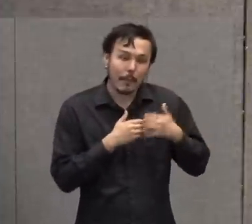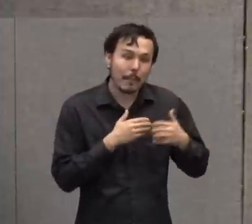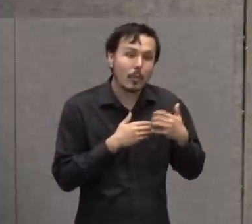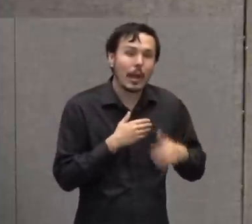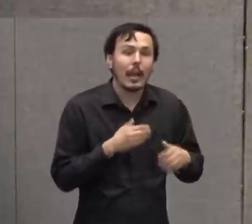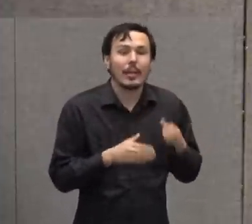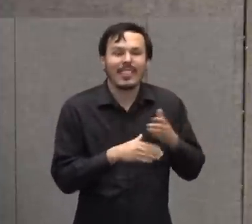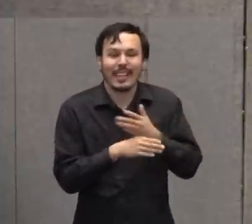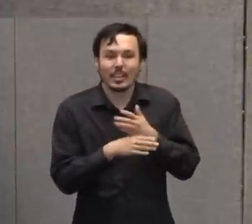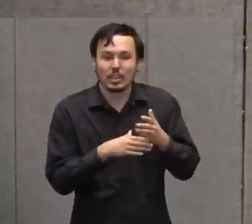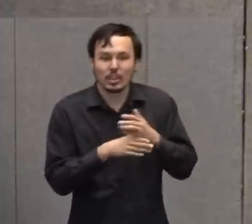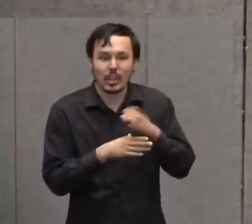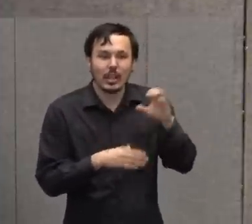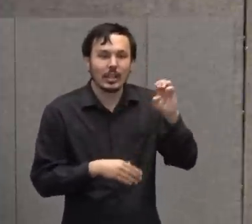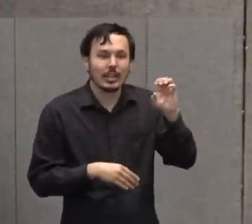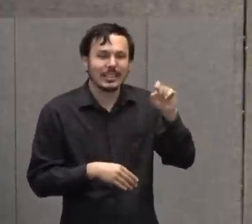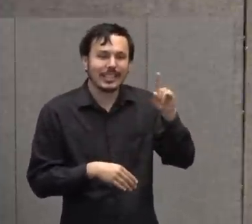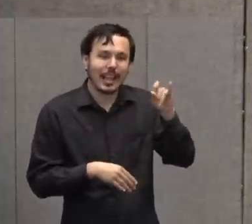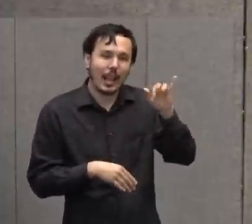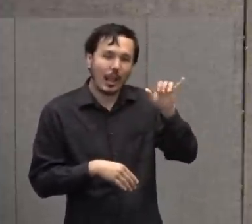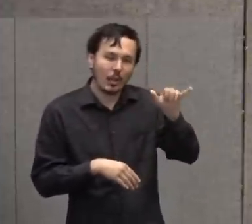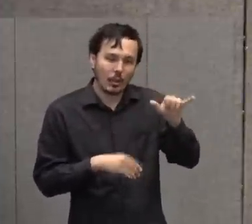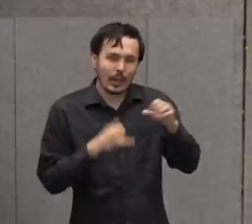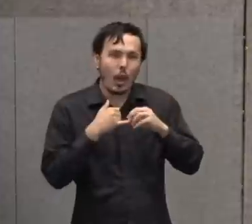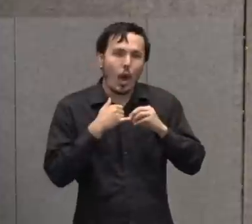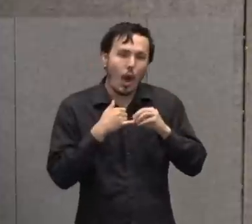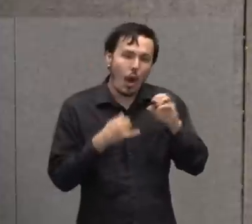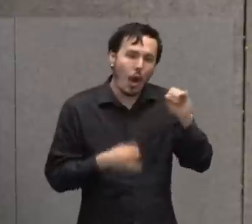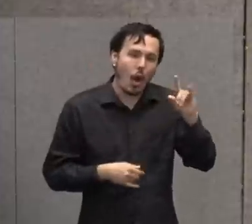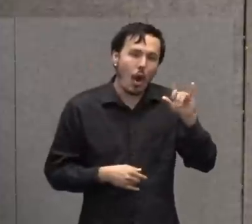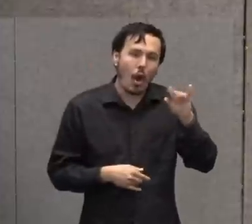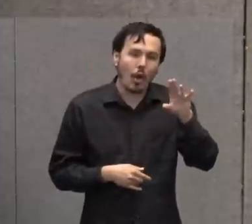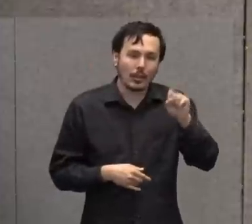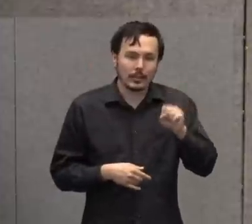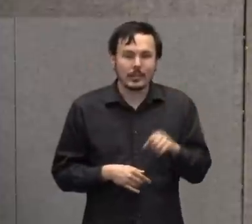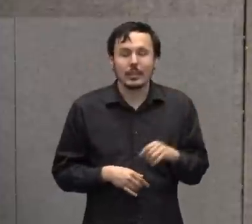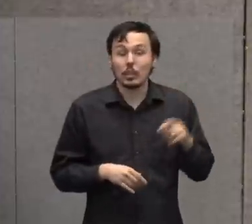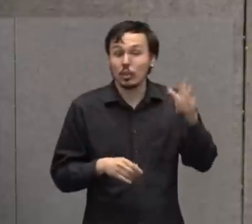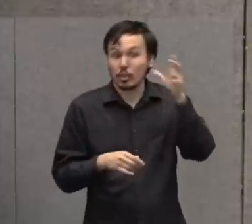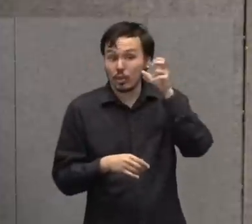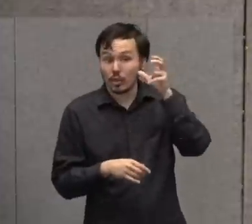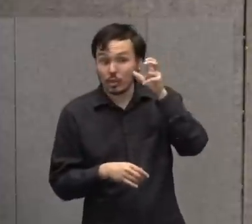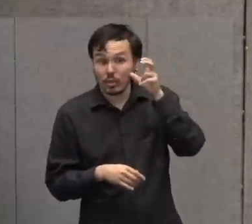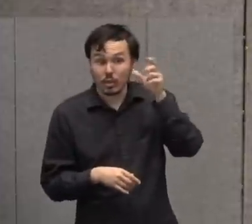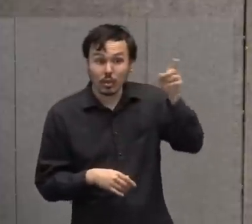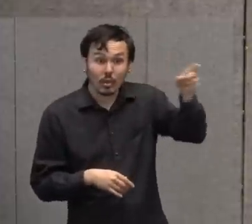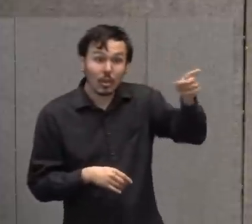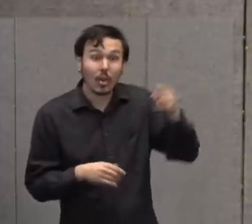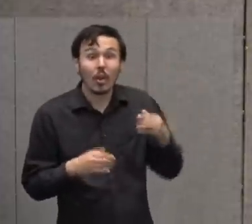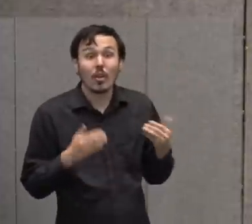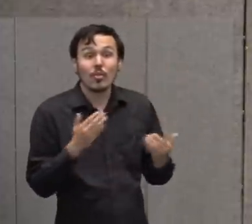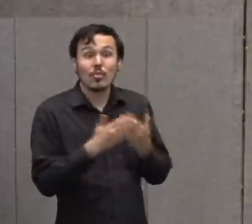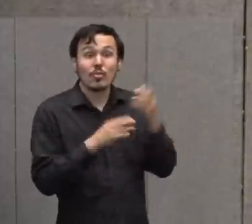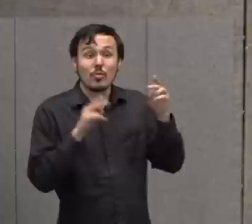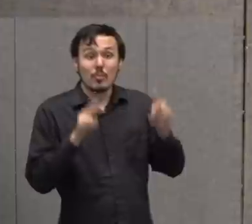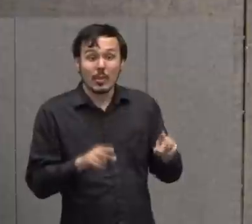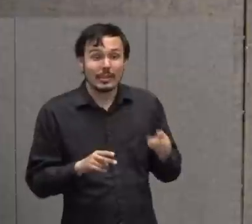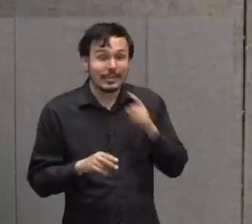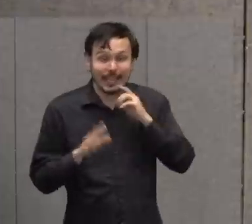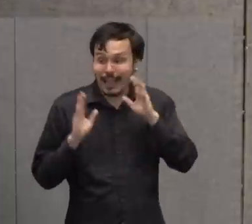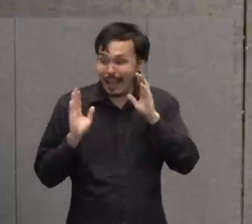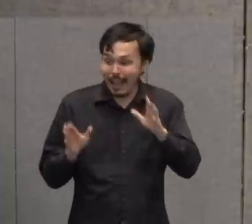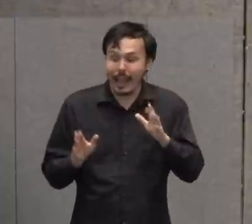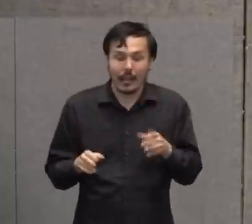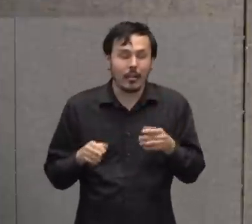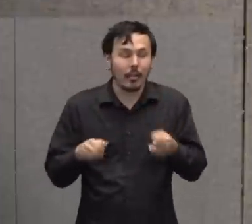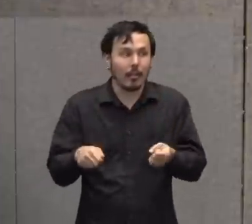and the olives, and when they heard a cheery, "Hi, everyone," most of them just held on to their plates. The